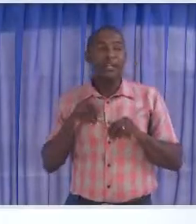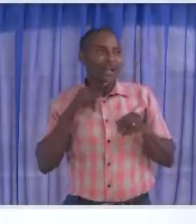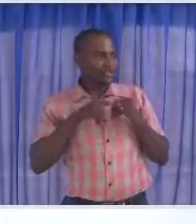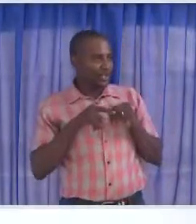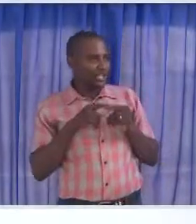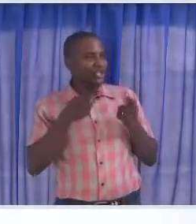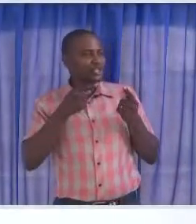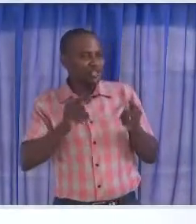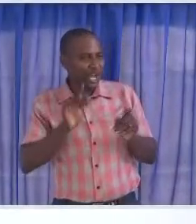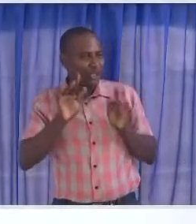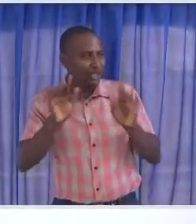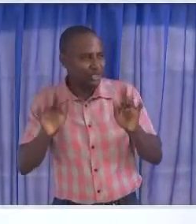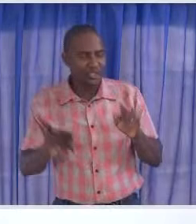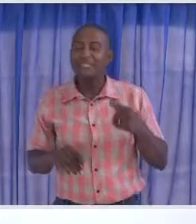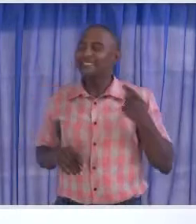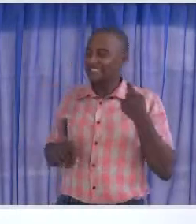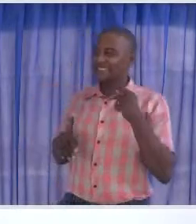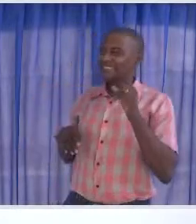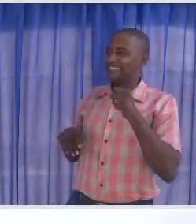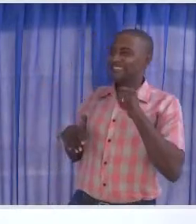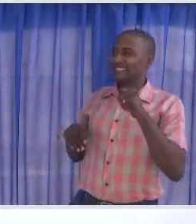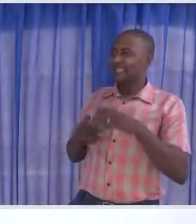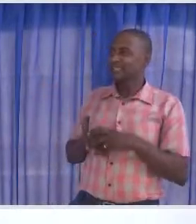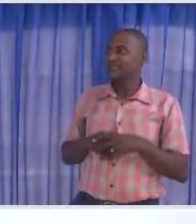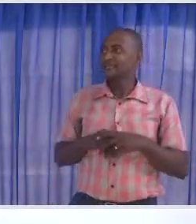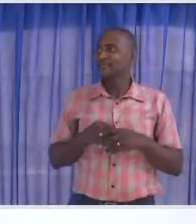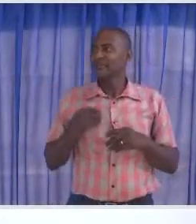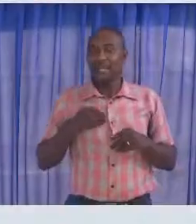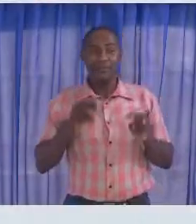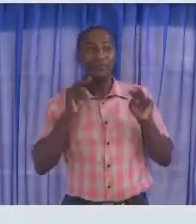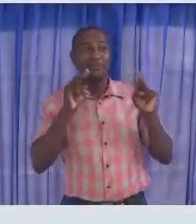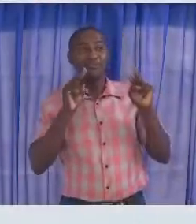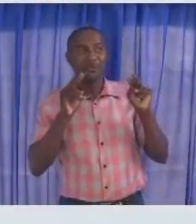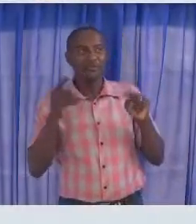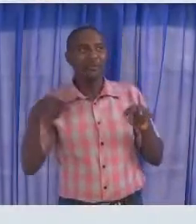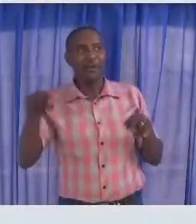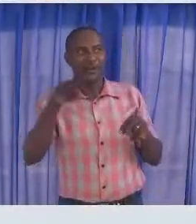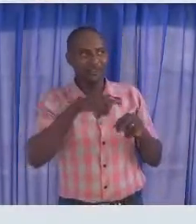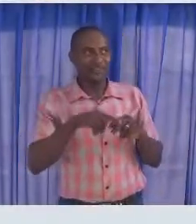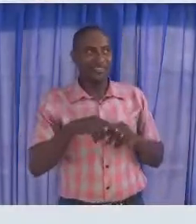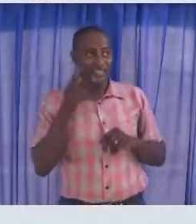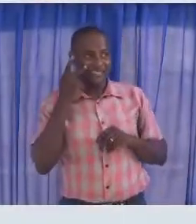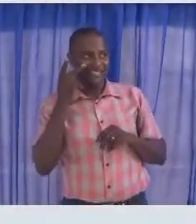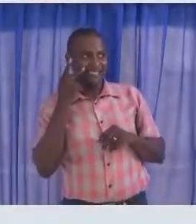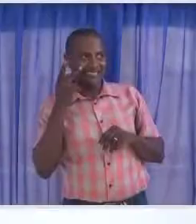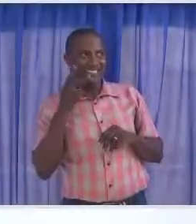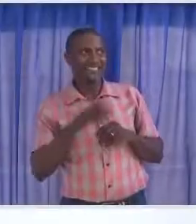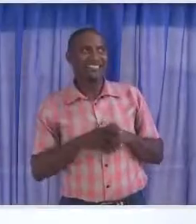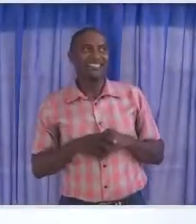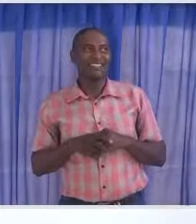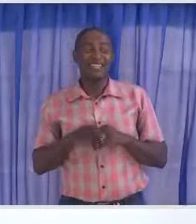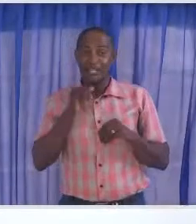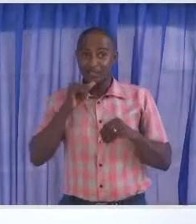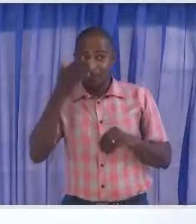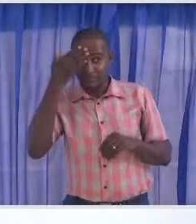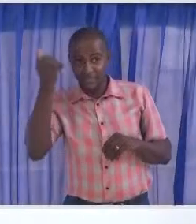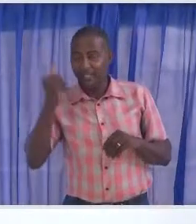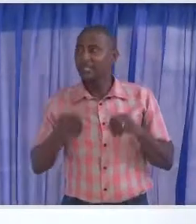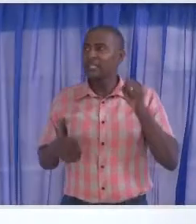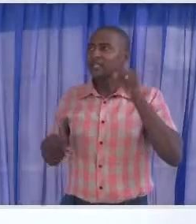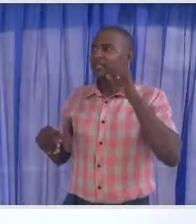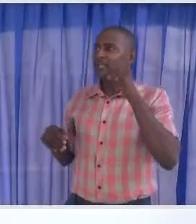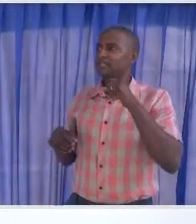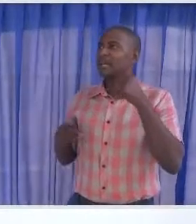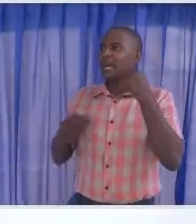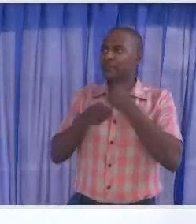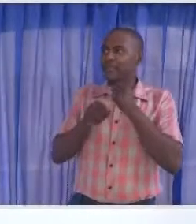Yes. Yeah. Well, I'm excited and I'm looking out for seeing your stuff too. Yes. Look, you see? Don't forget, Yes, I'm actually